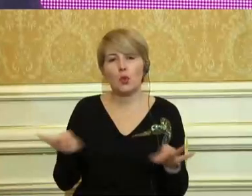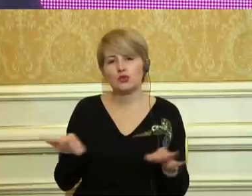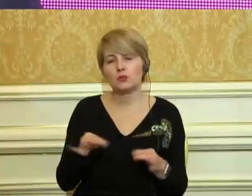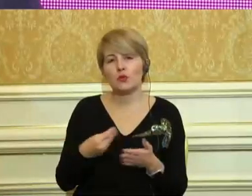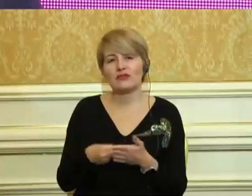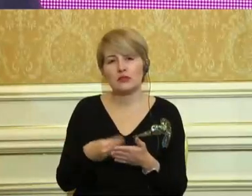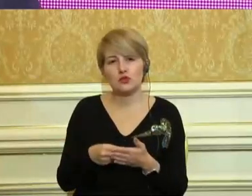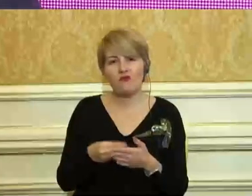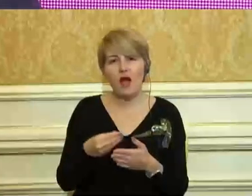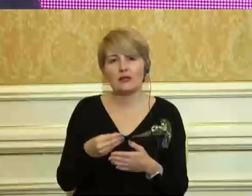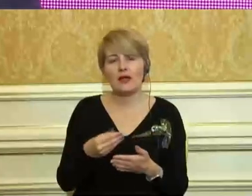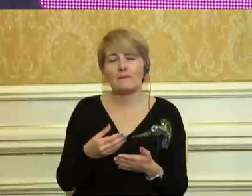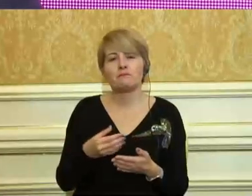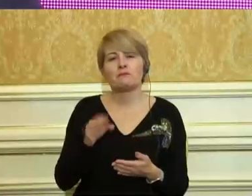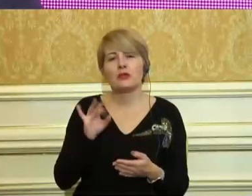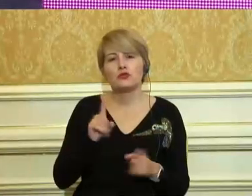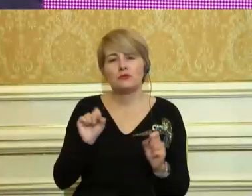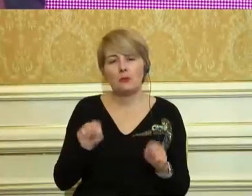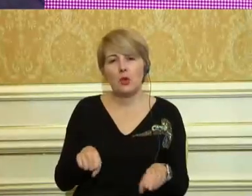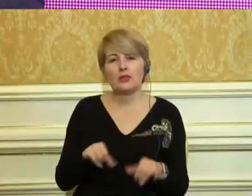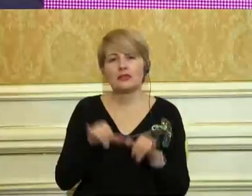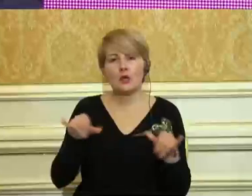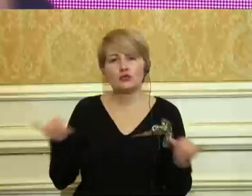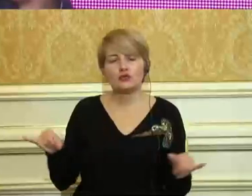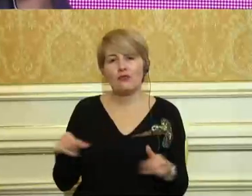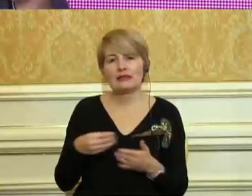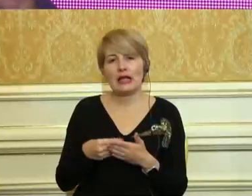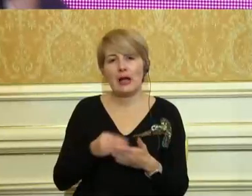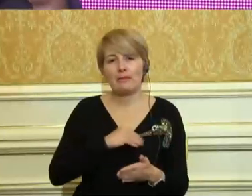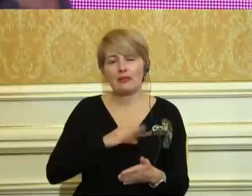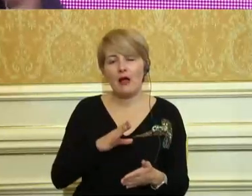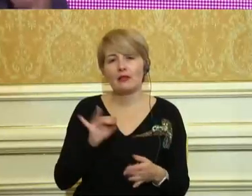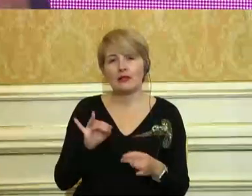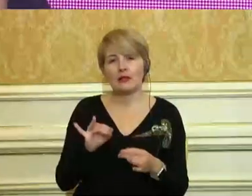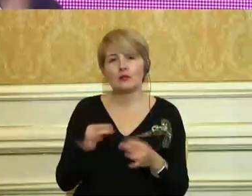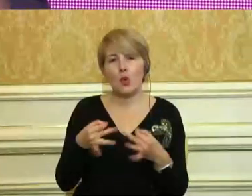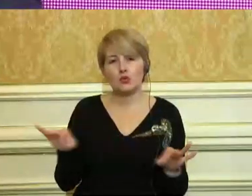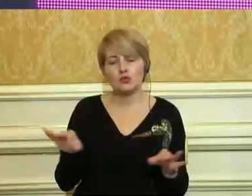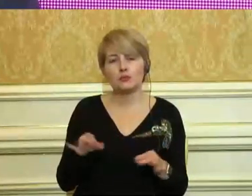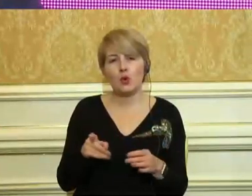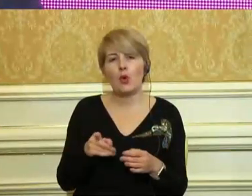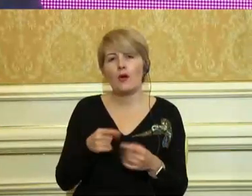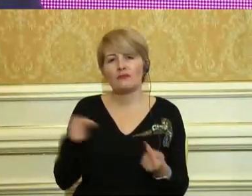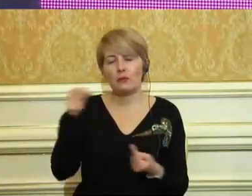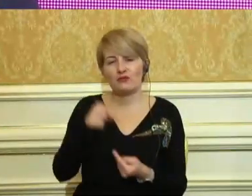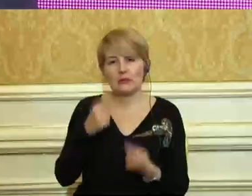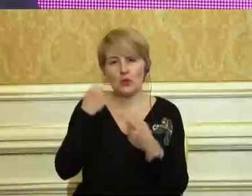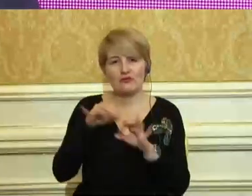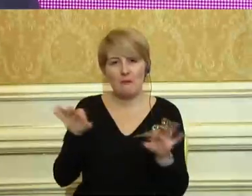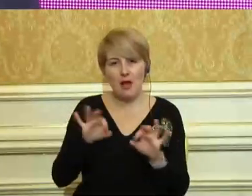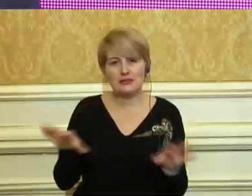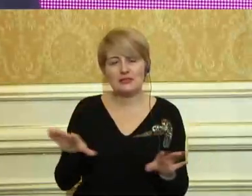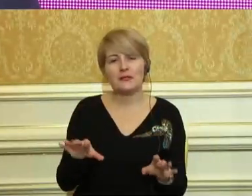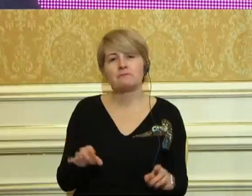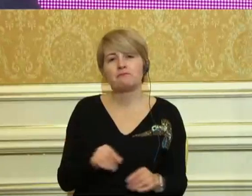and enhancing data knowledge. Now, there was reference made to being a supporter of women in terms of the starting of women's